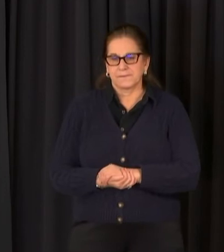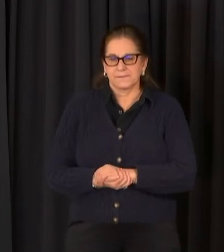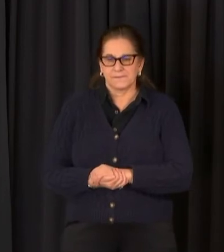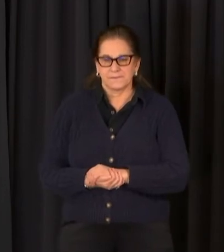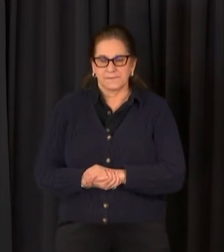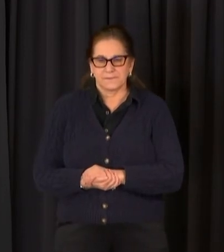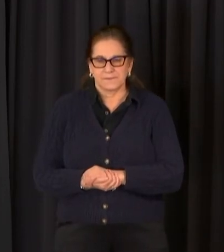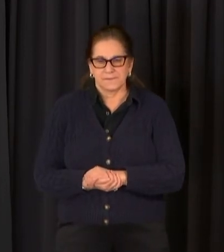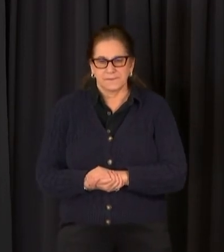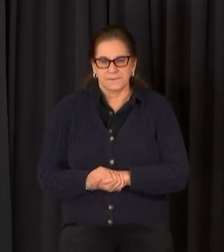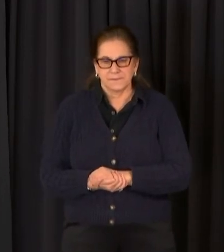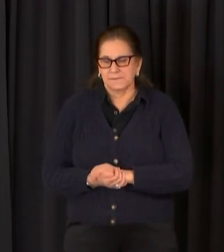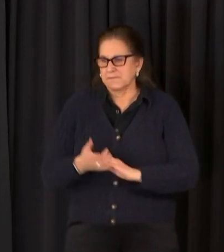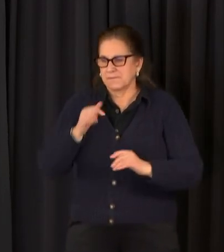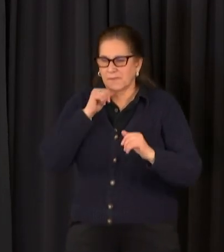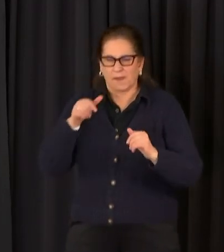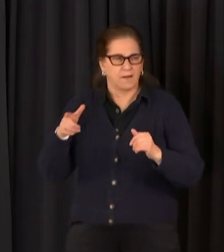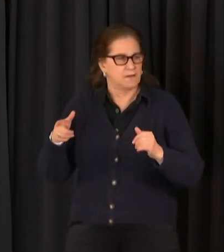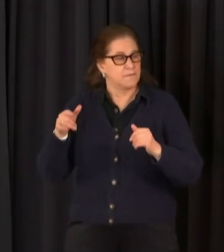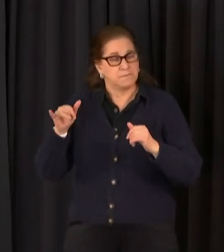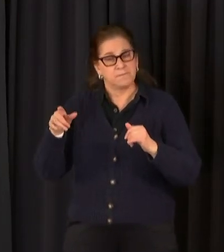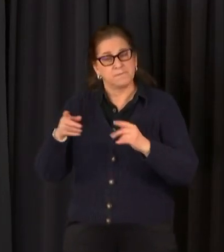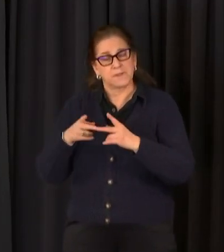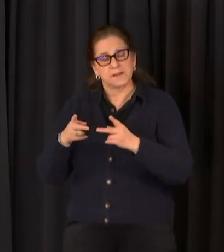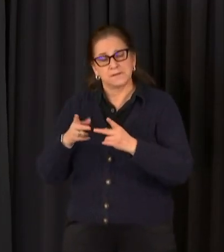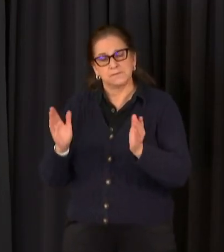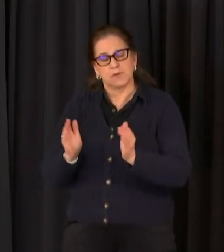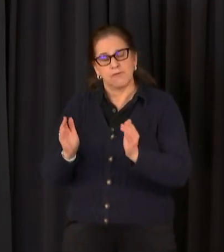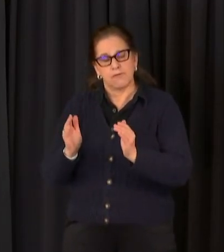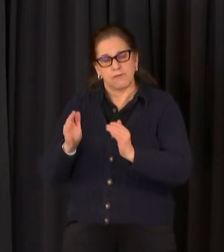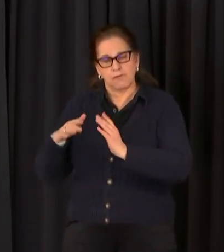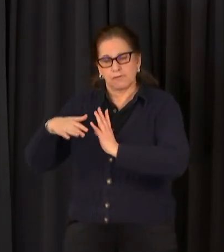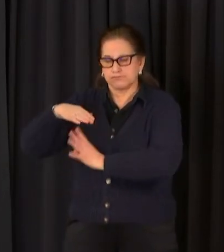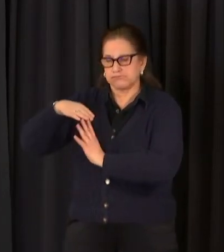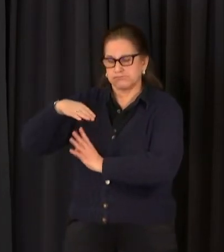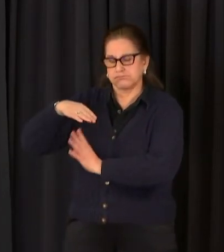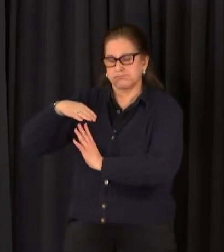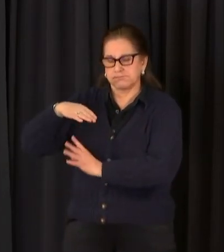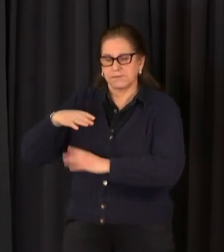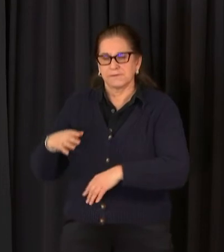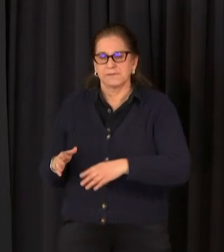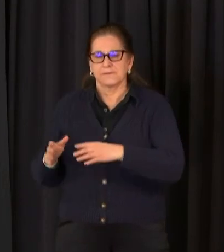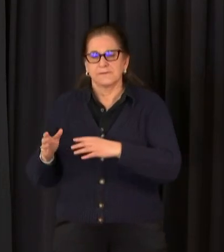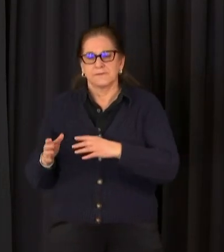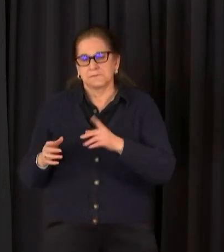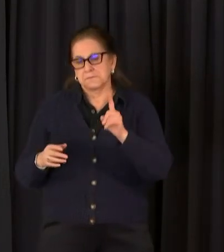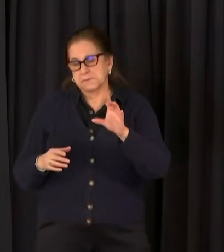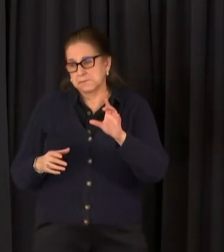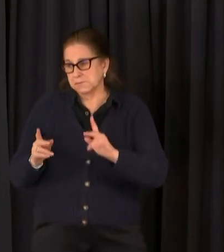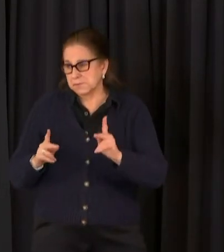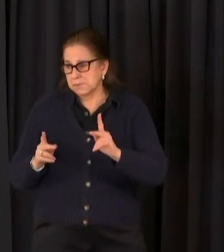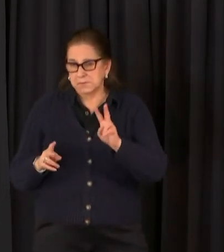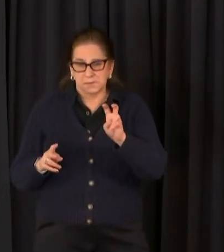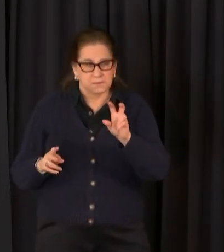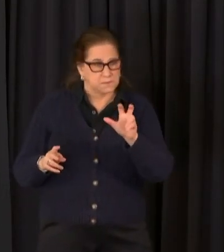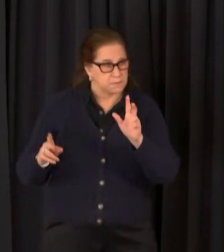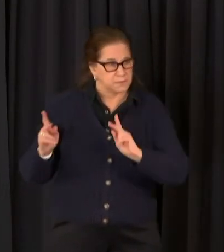large, high throughput clinics, but should be able to have a minimum of 100 or so individuals